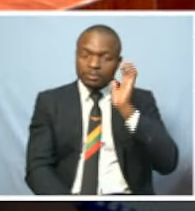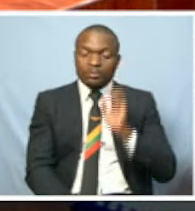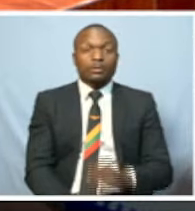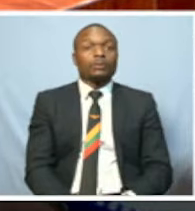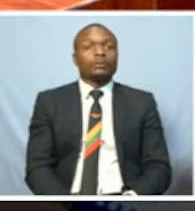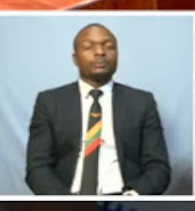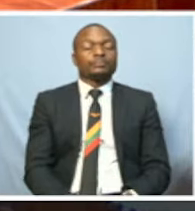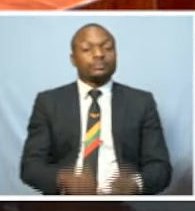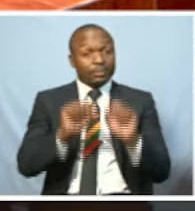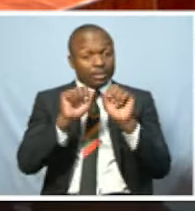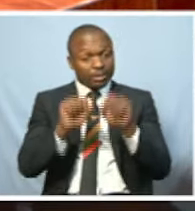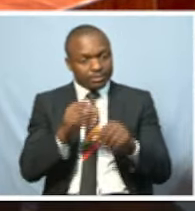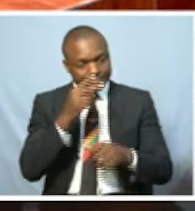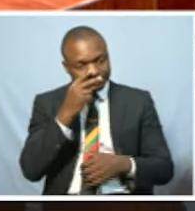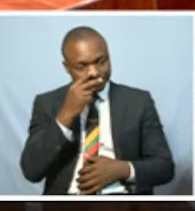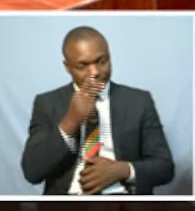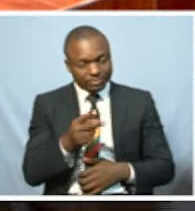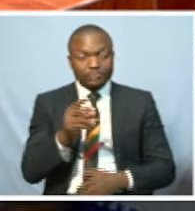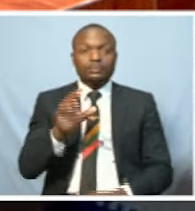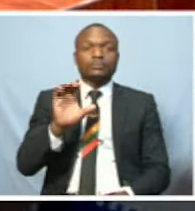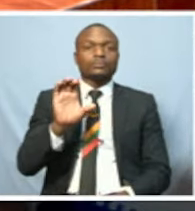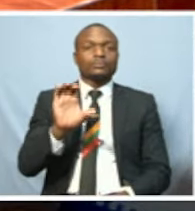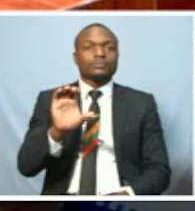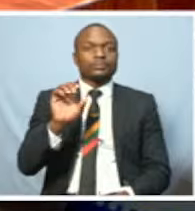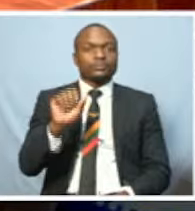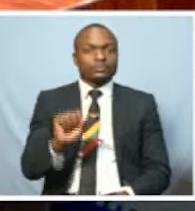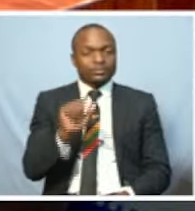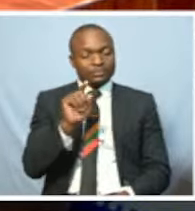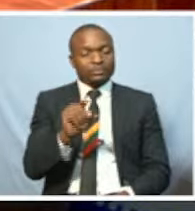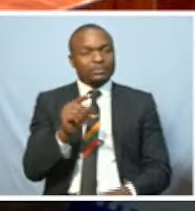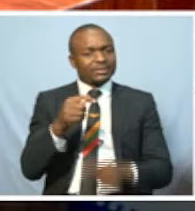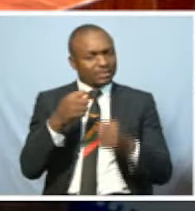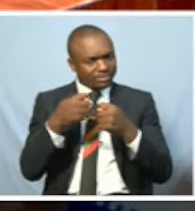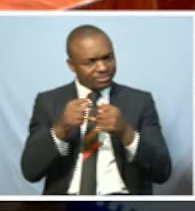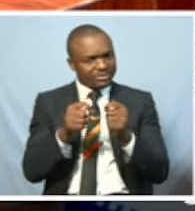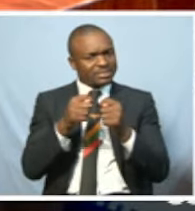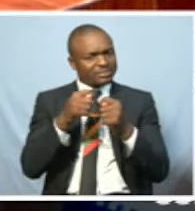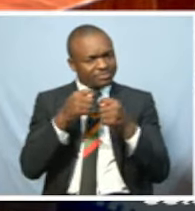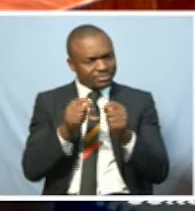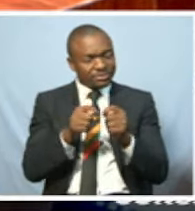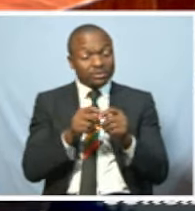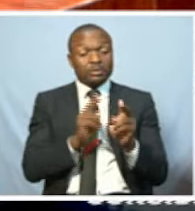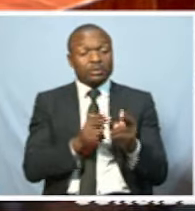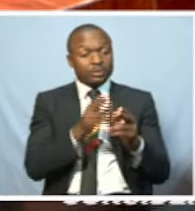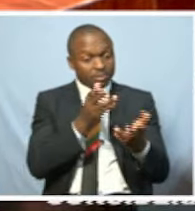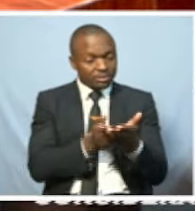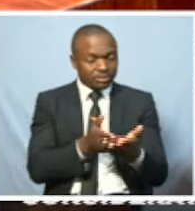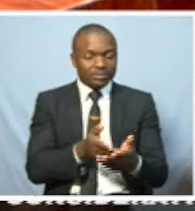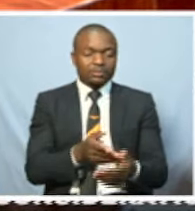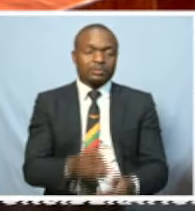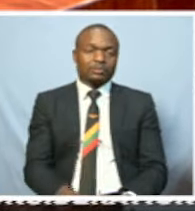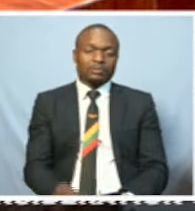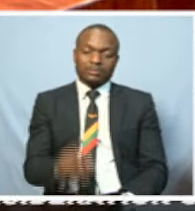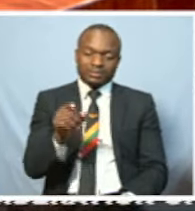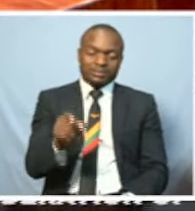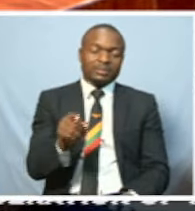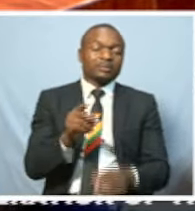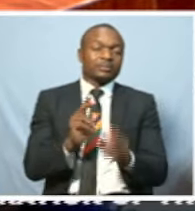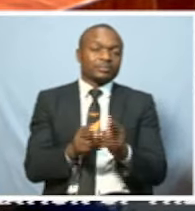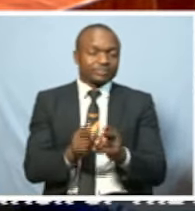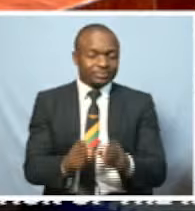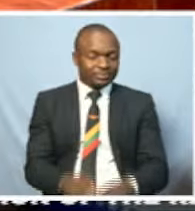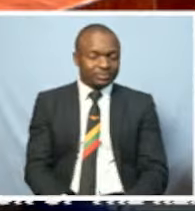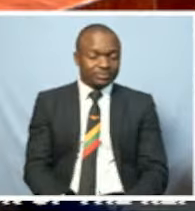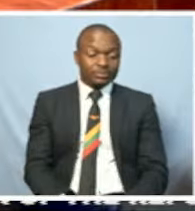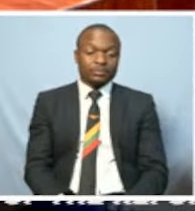I can see, CS, you are trying, you are belaboring to answer this and that, but then